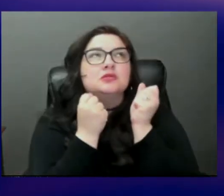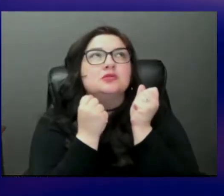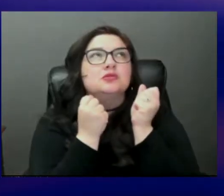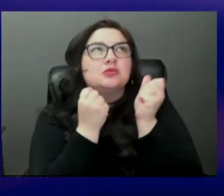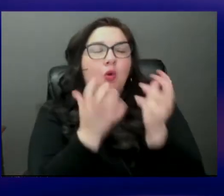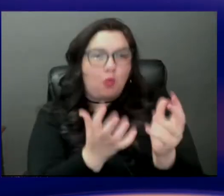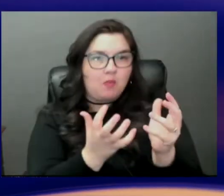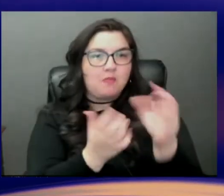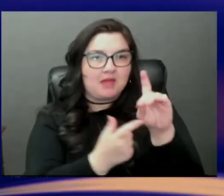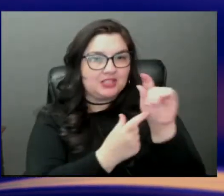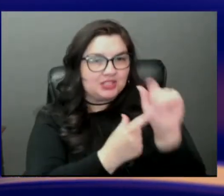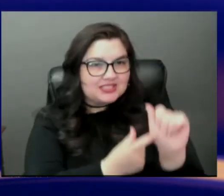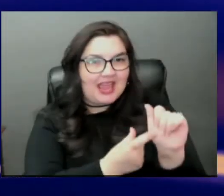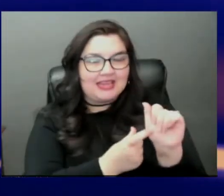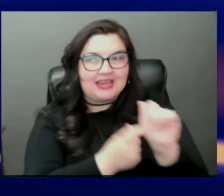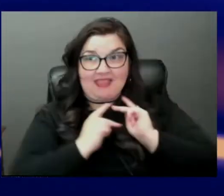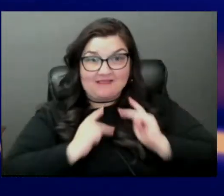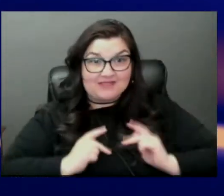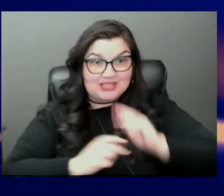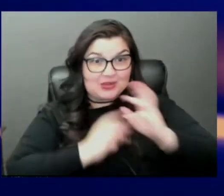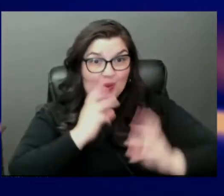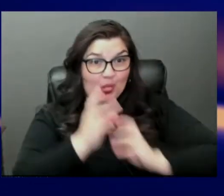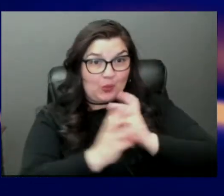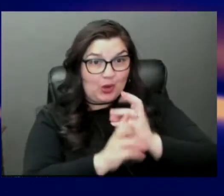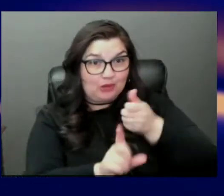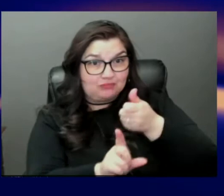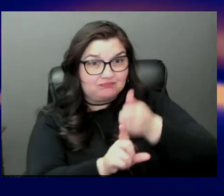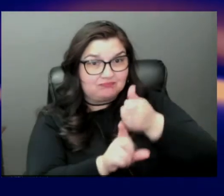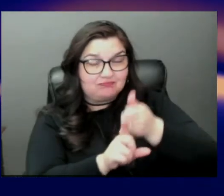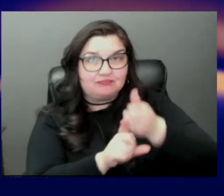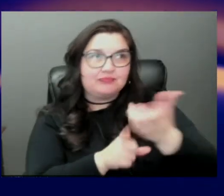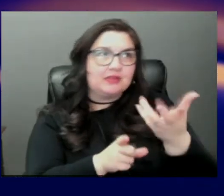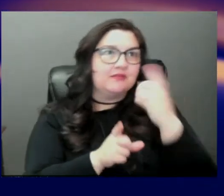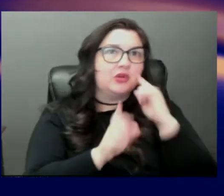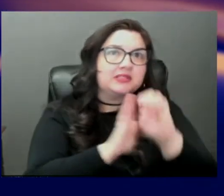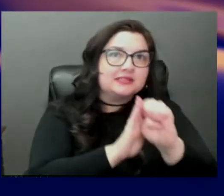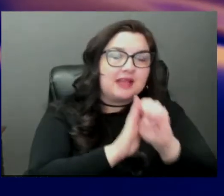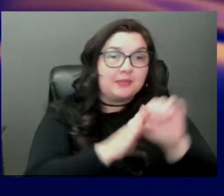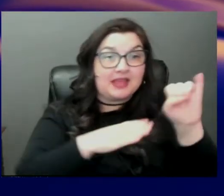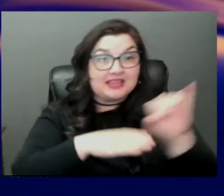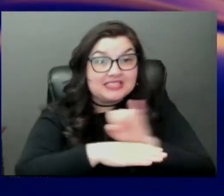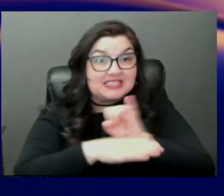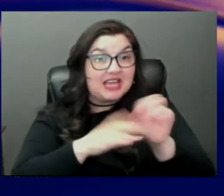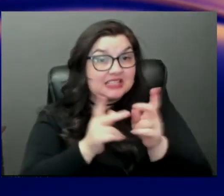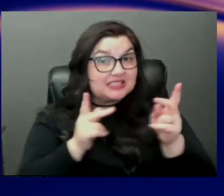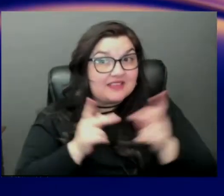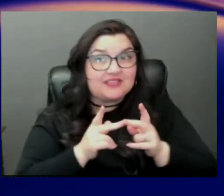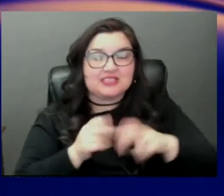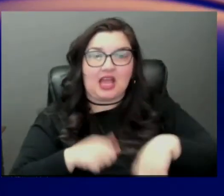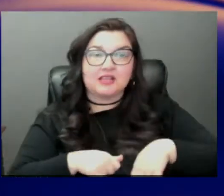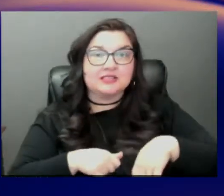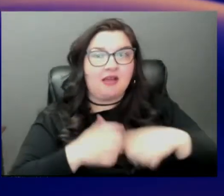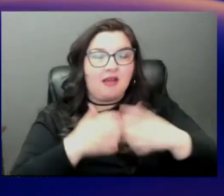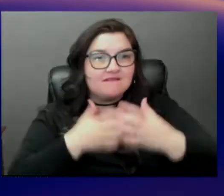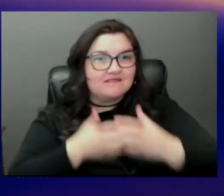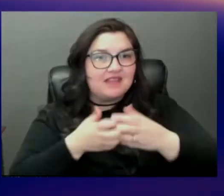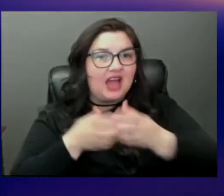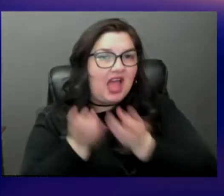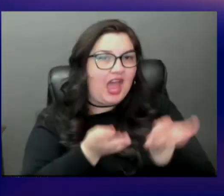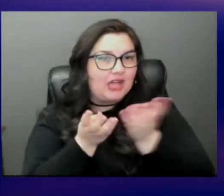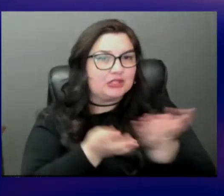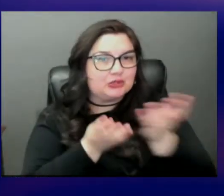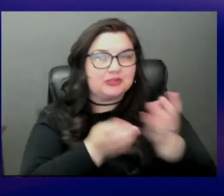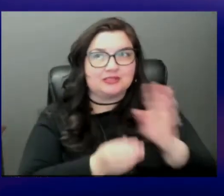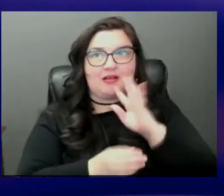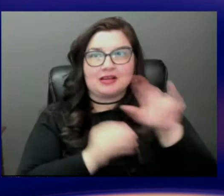in the physical world. So if you're talking about industrial facilities like factories, we could be talking about entire buildings, or we could